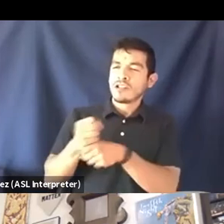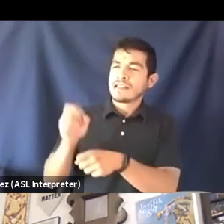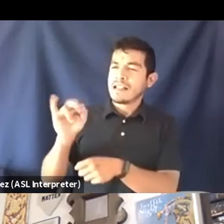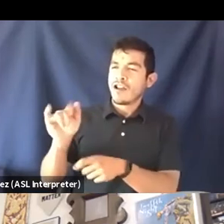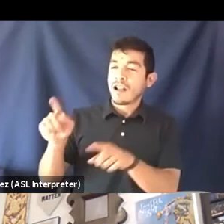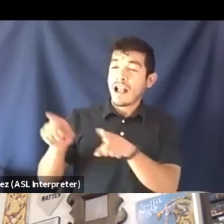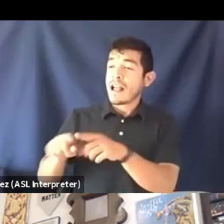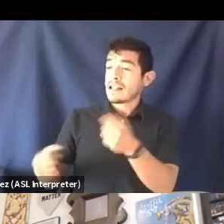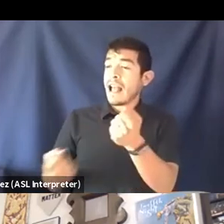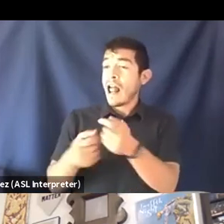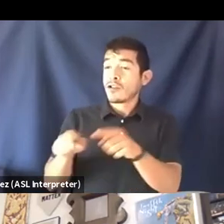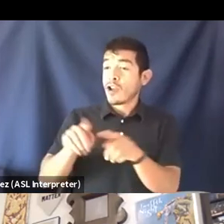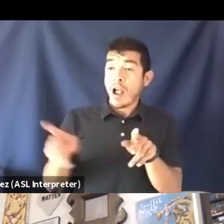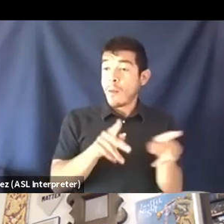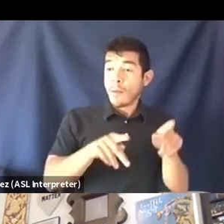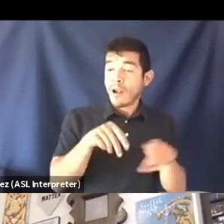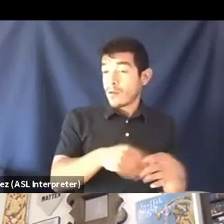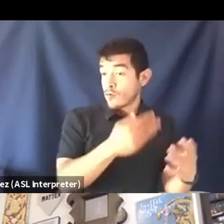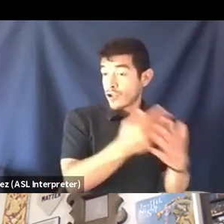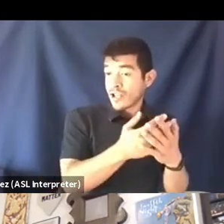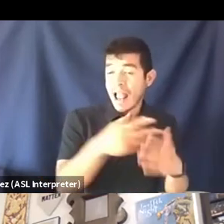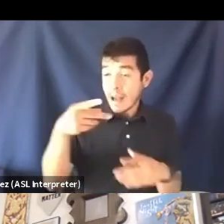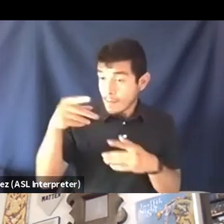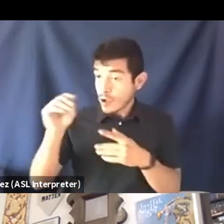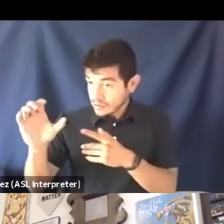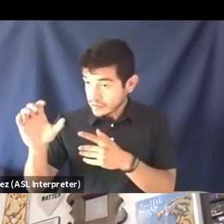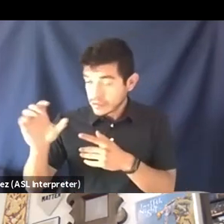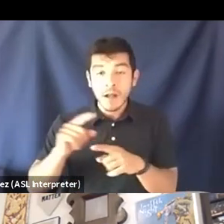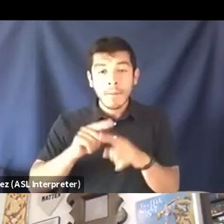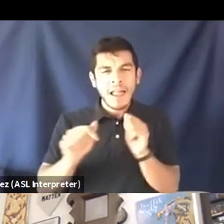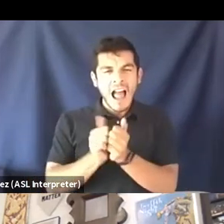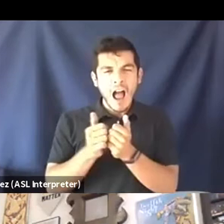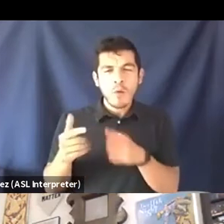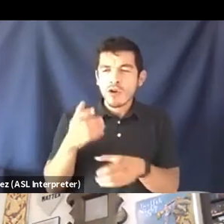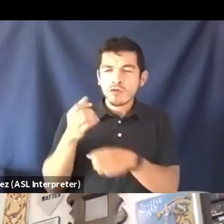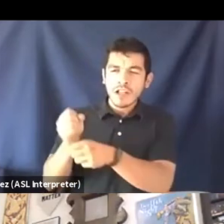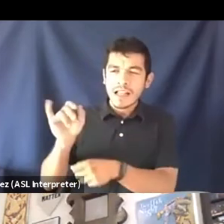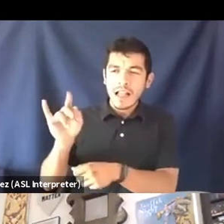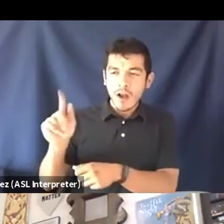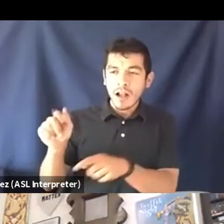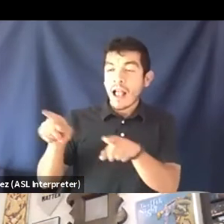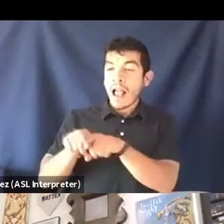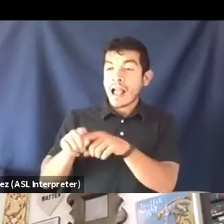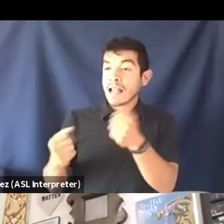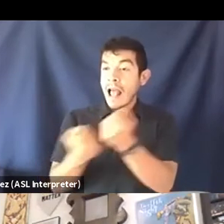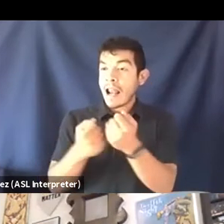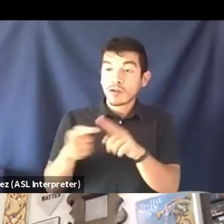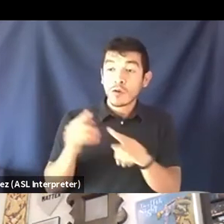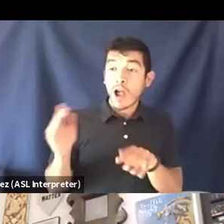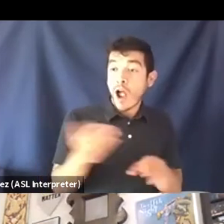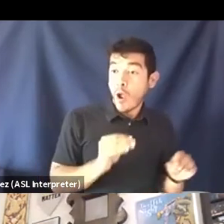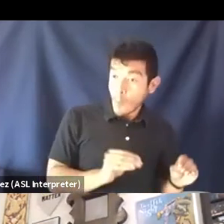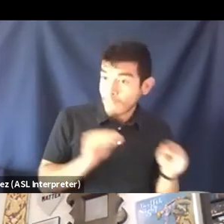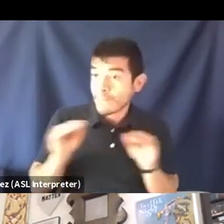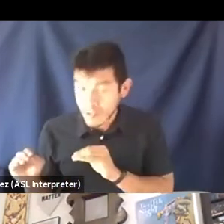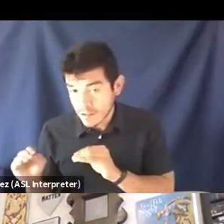to people in prison and people of color, but also like, how can we trust Erika as an ally to this movement?